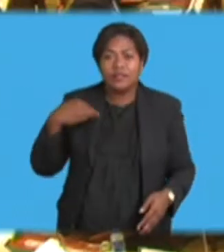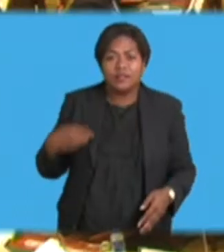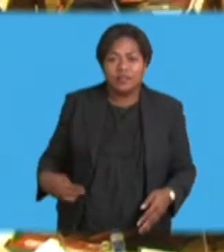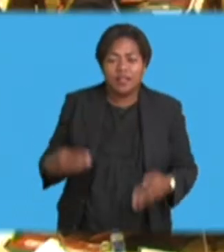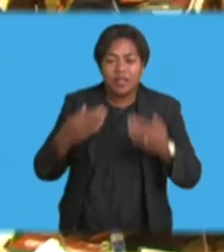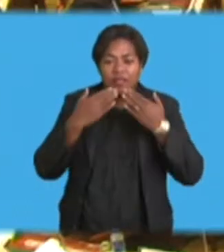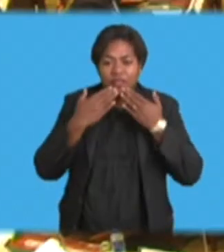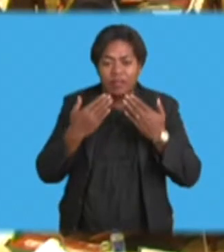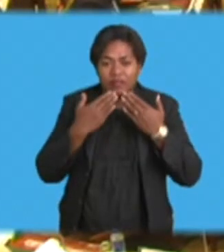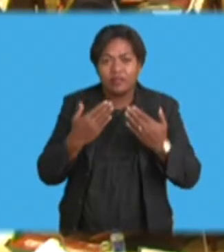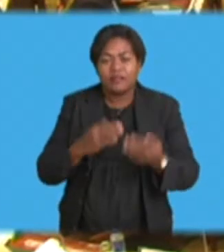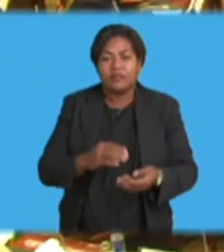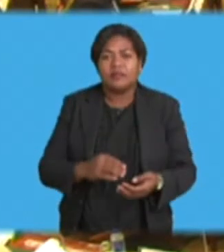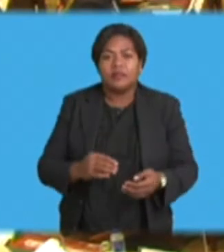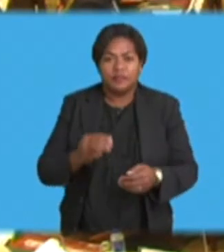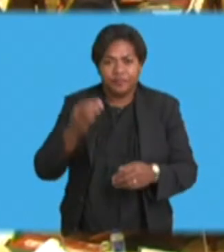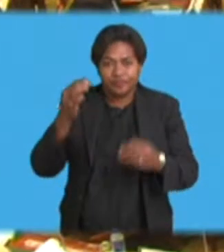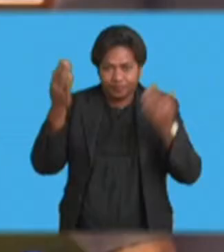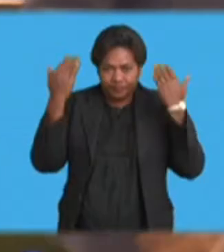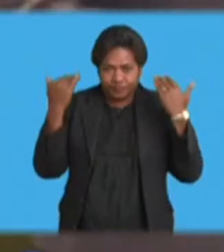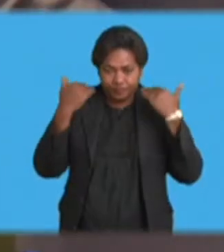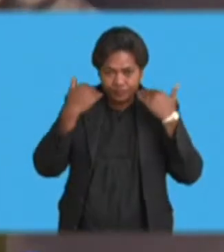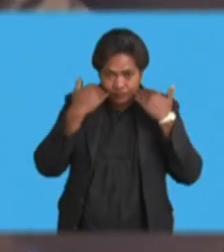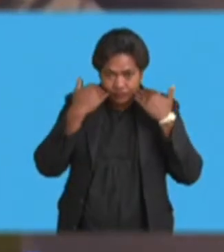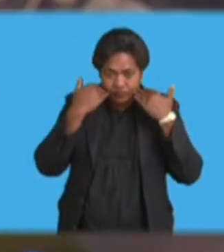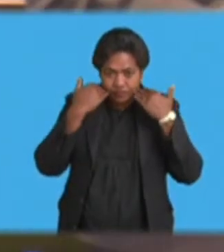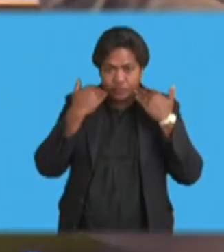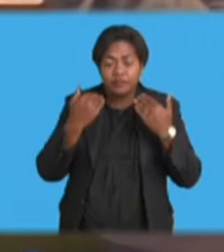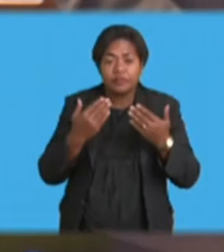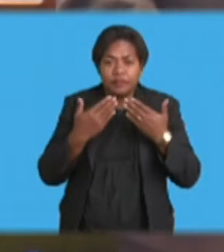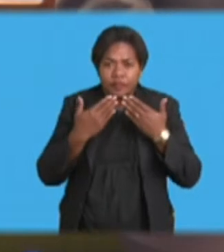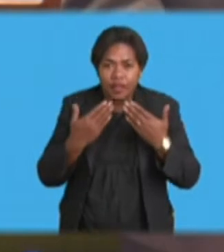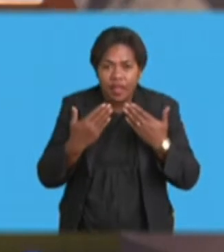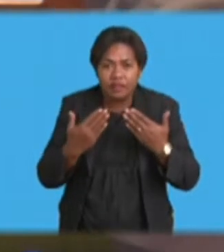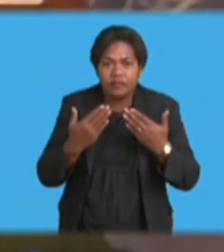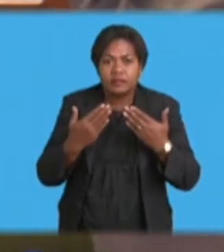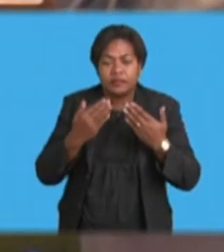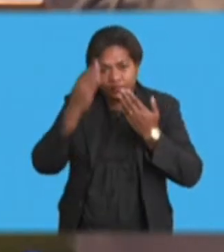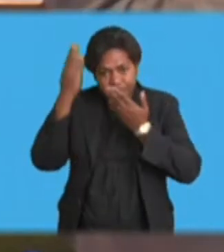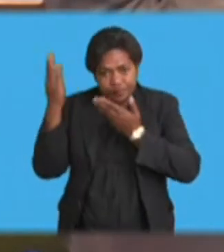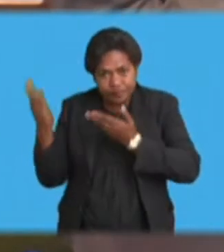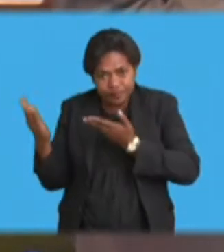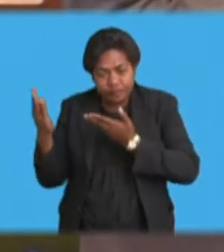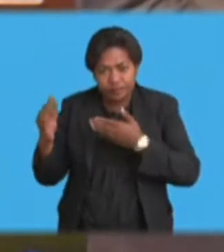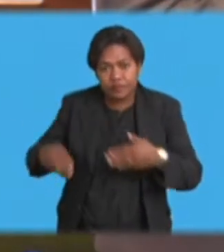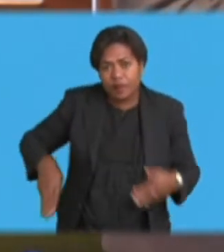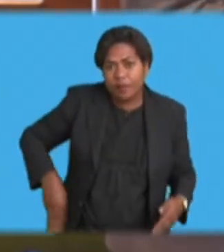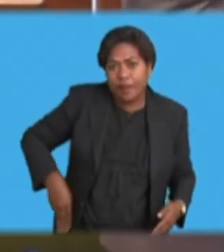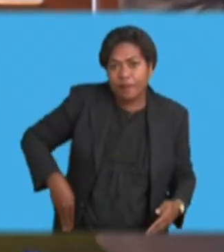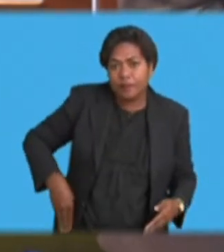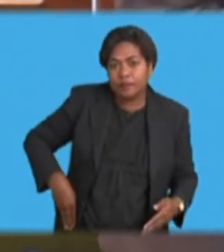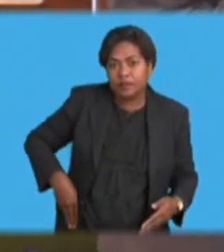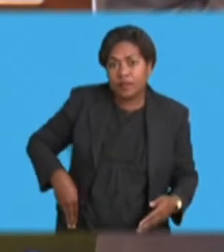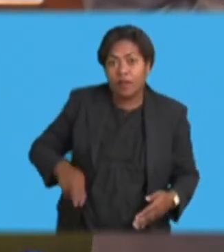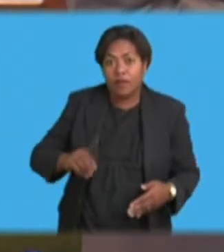Thank you, Honourable Deputy Speaker, and I thank the Honourable Member for raising